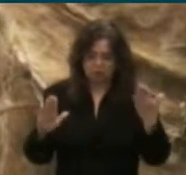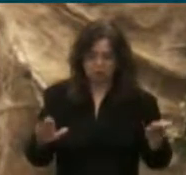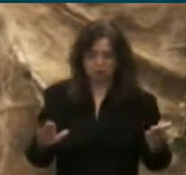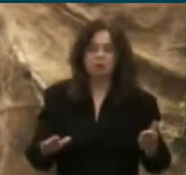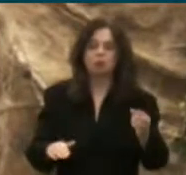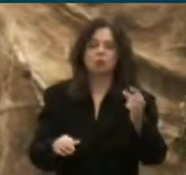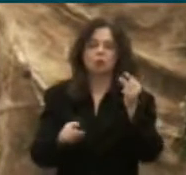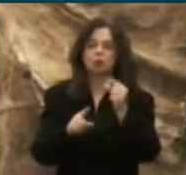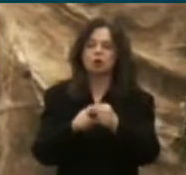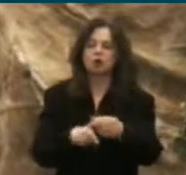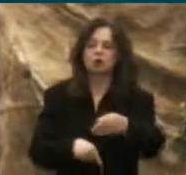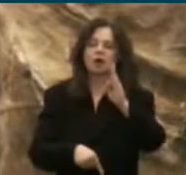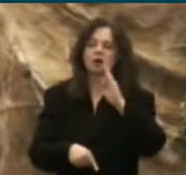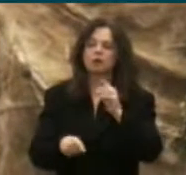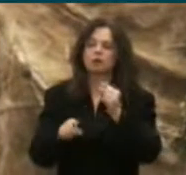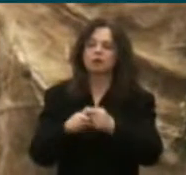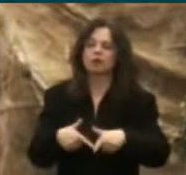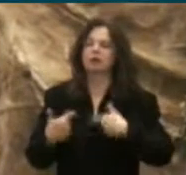of life.